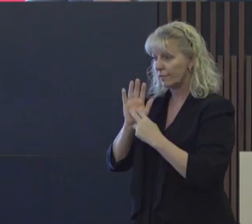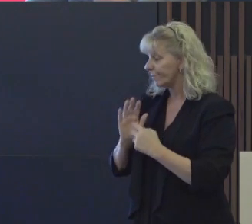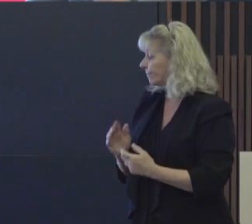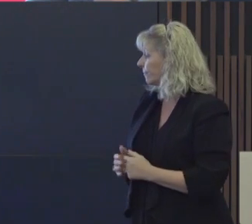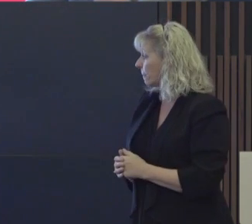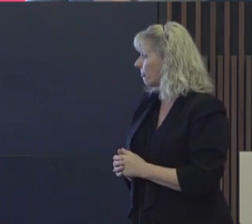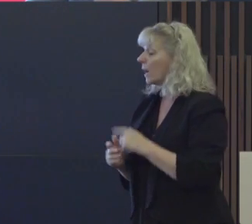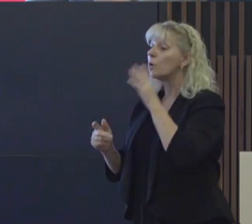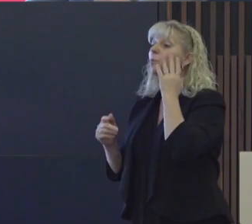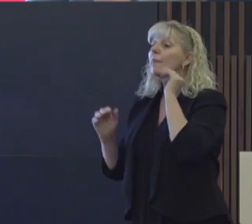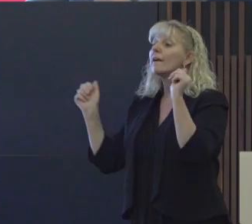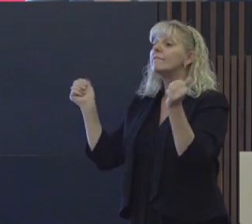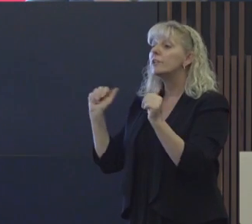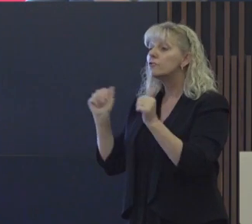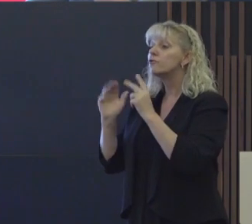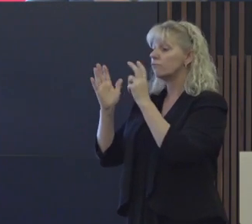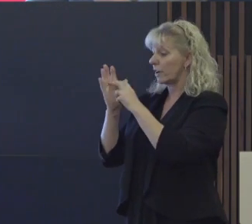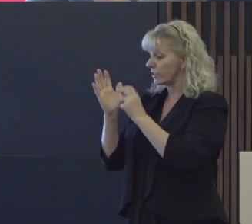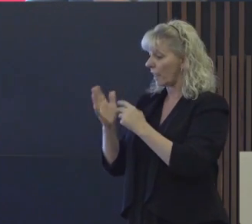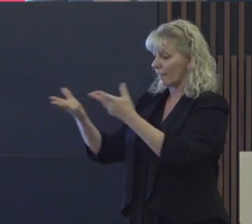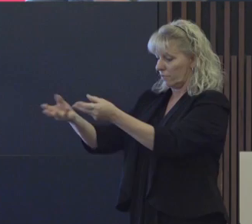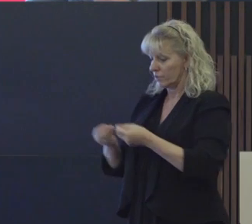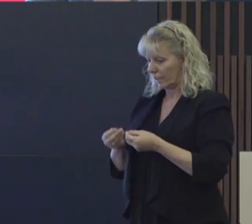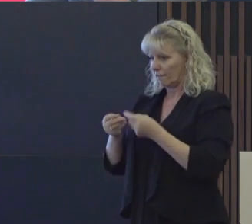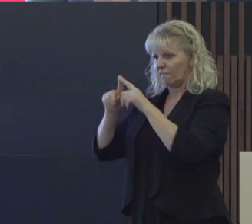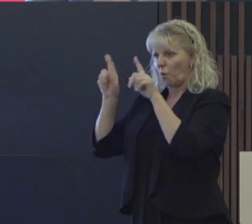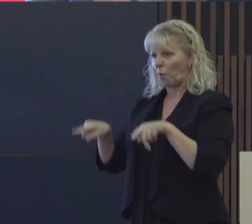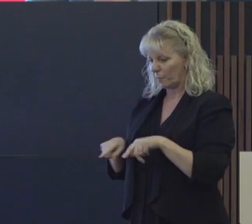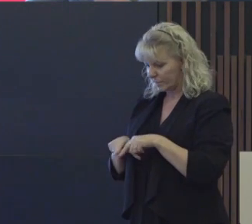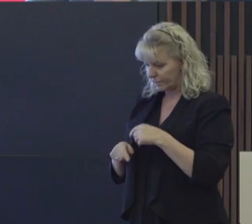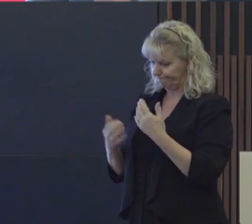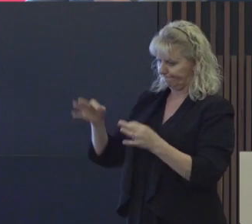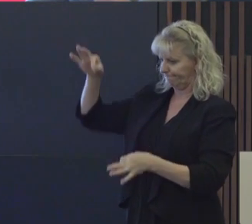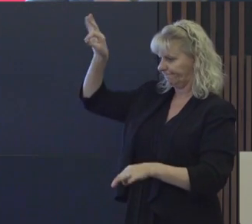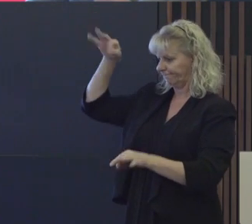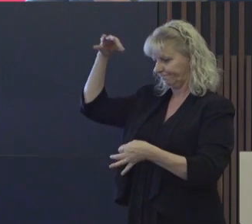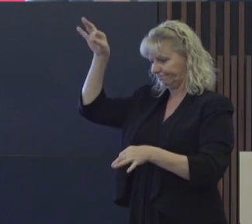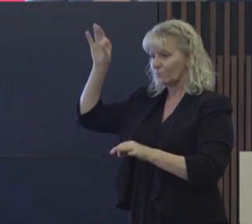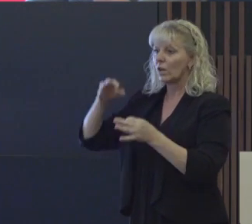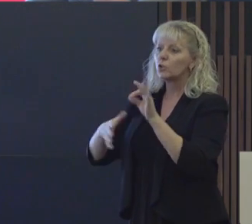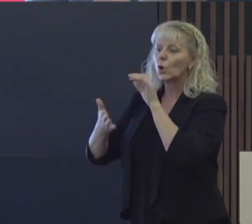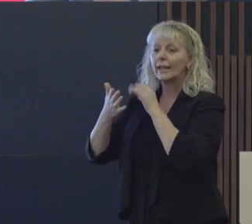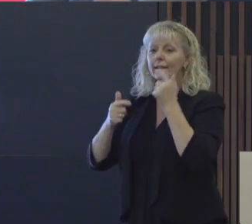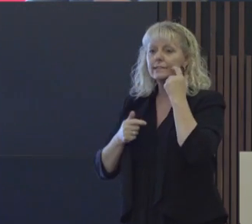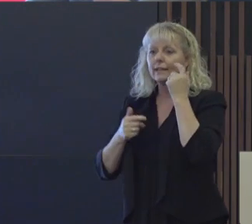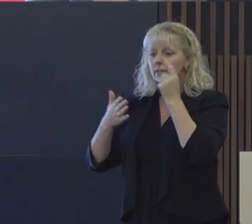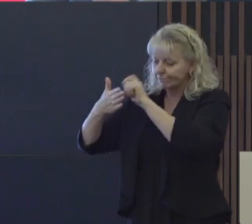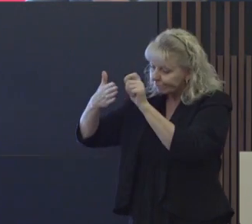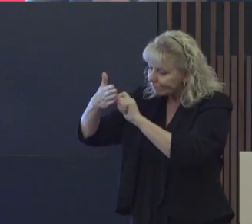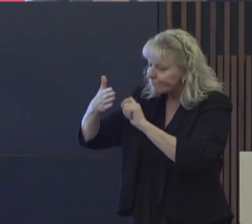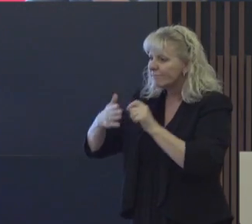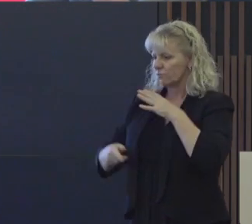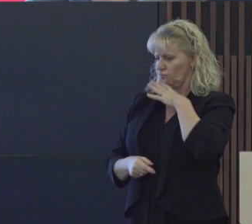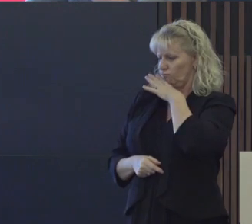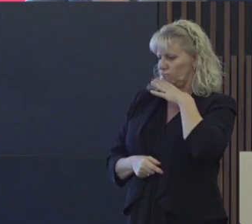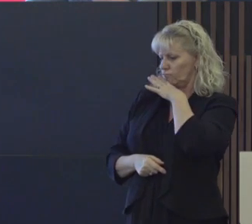Once they register, they get sent some paperwork, some forms, which aren't easy to fill in. They've got to know who